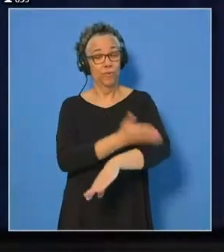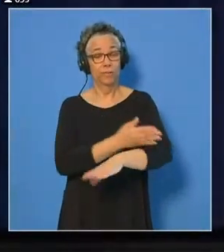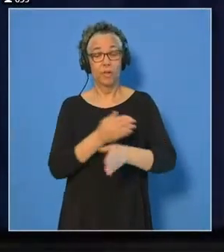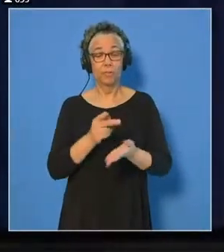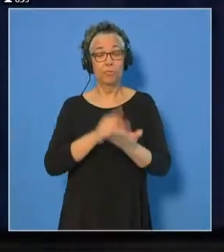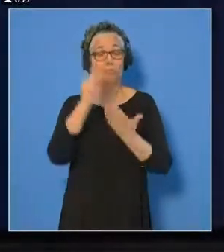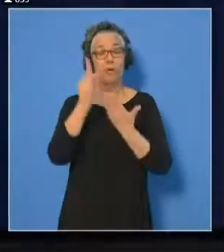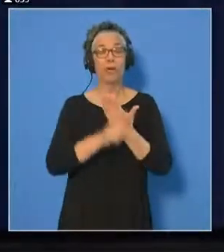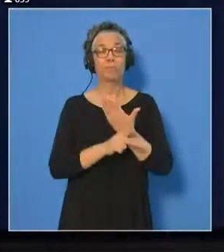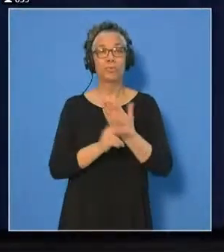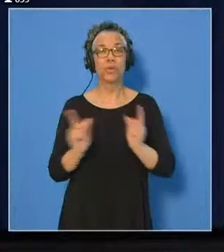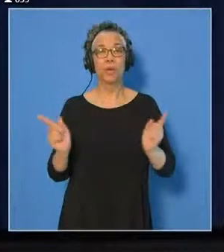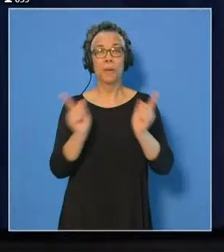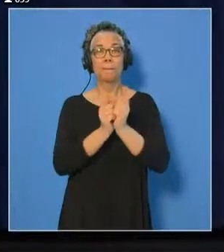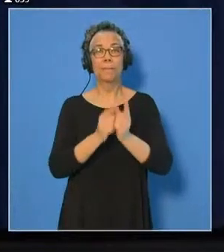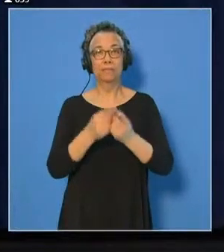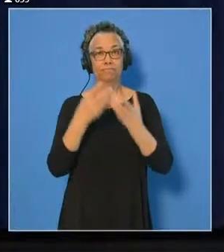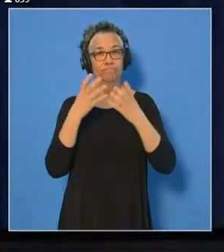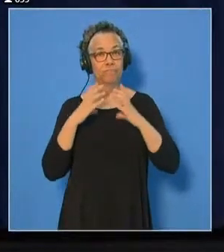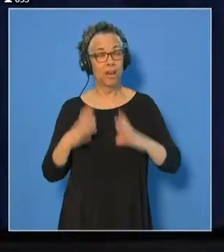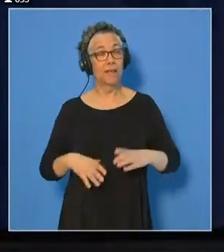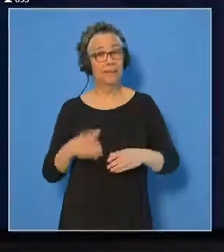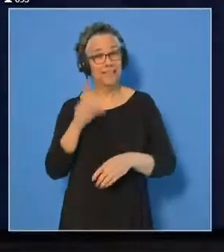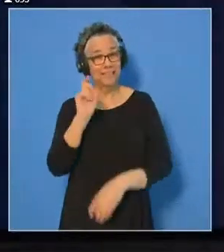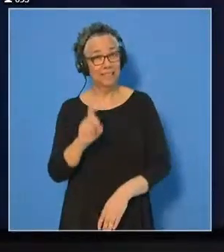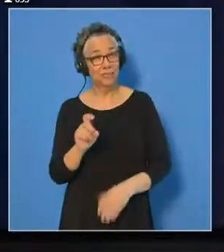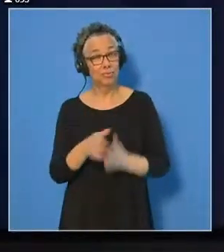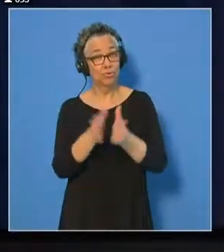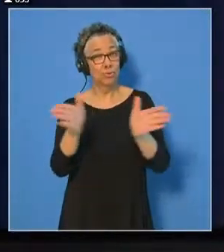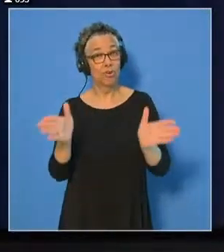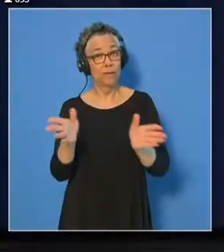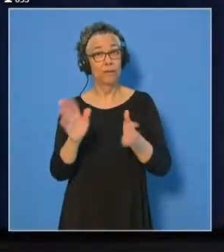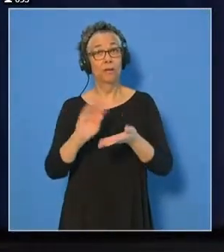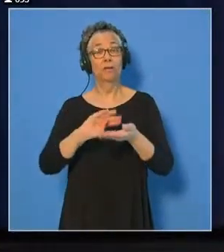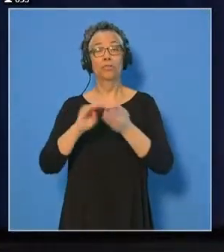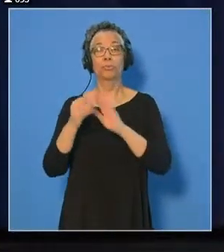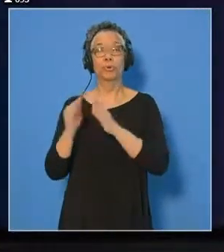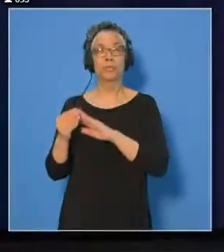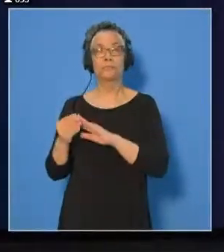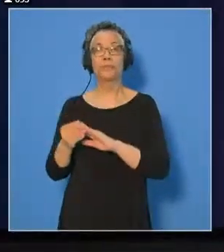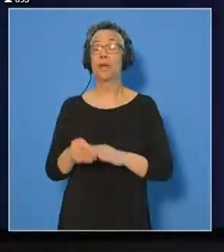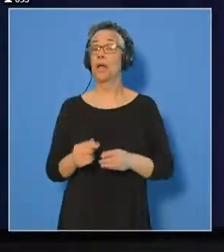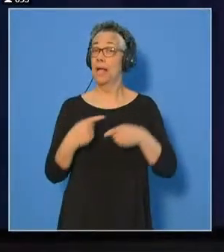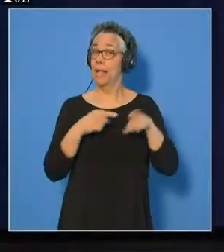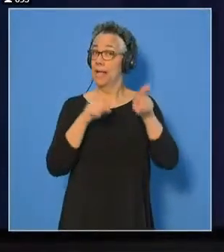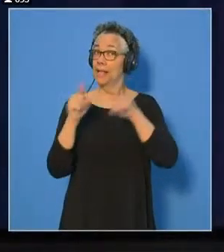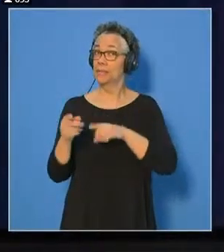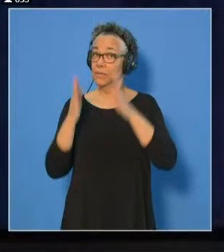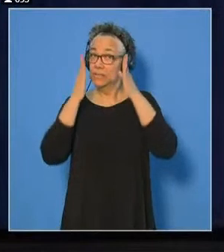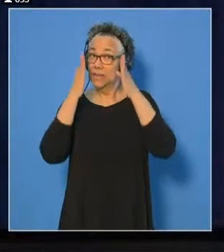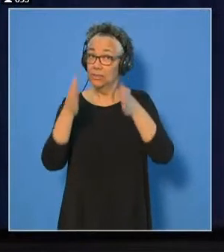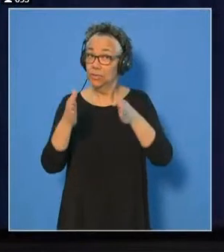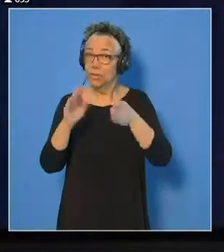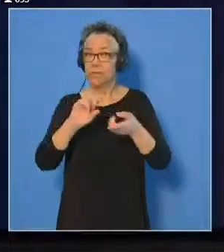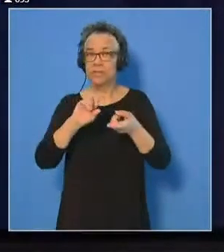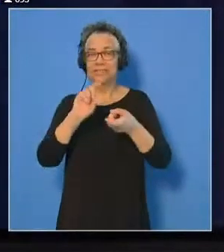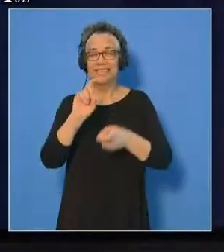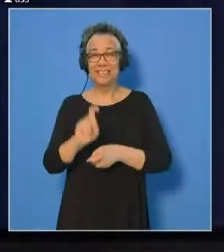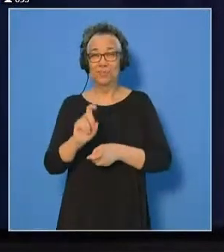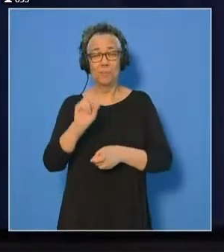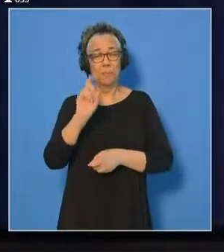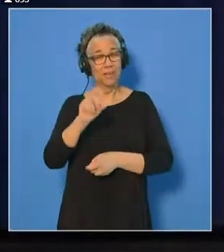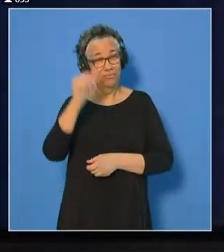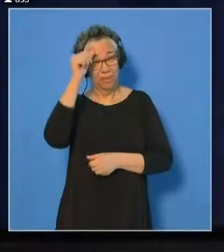to serve the larger community. And whilst we are attending to these emergency needs, we must not forget that there are services